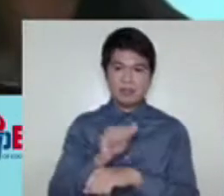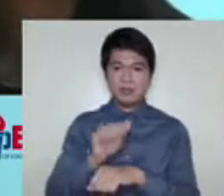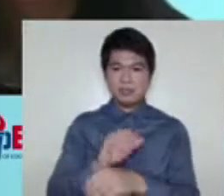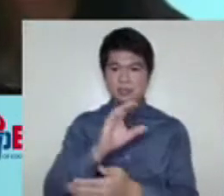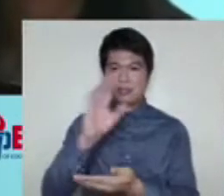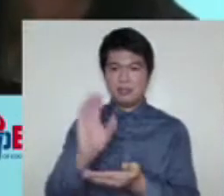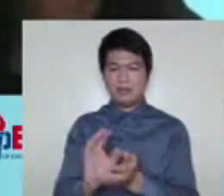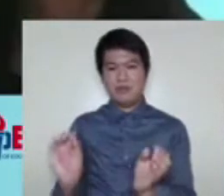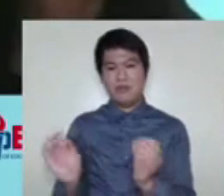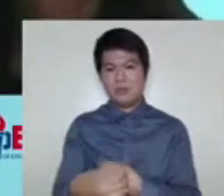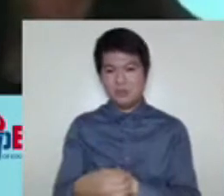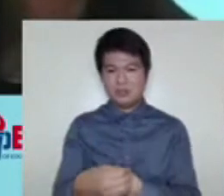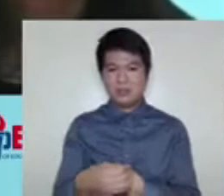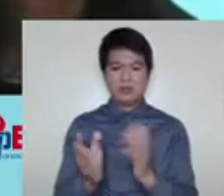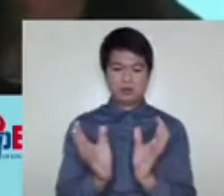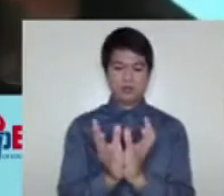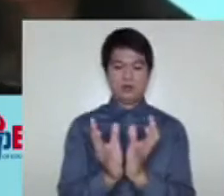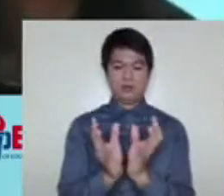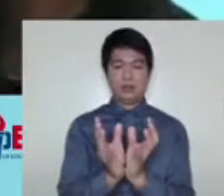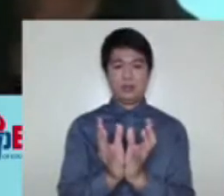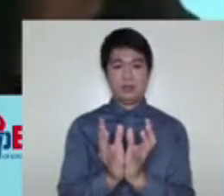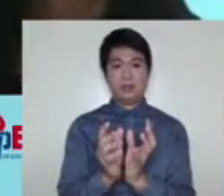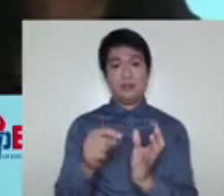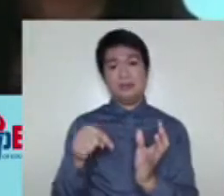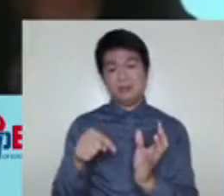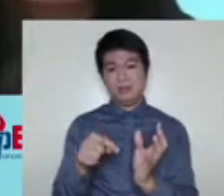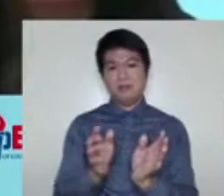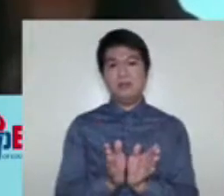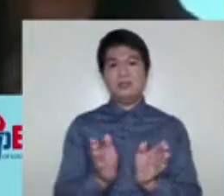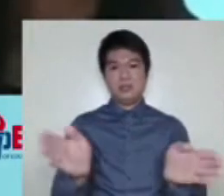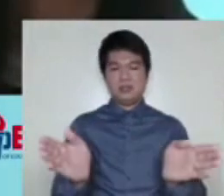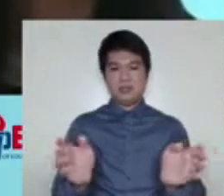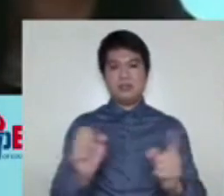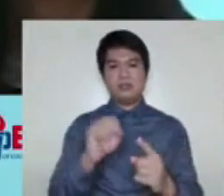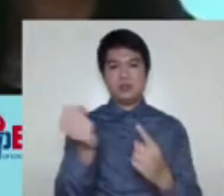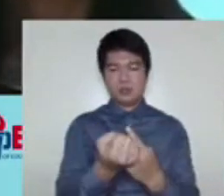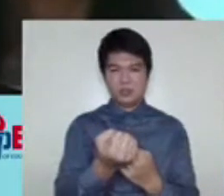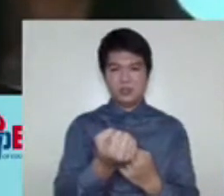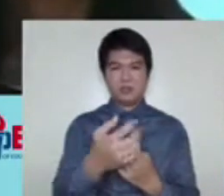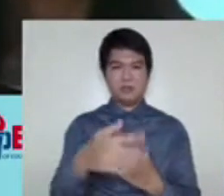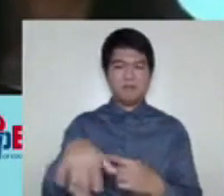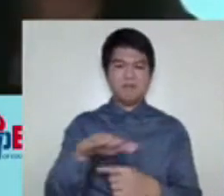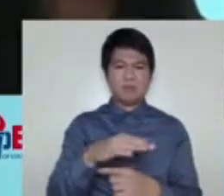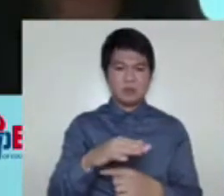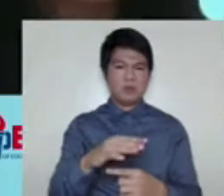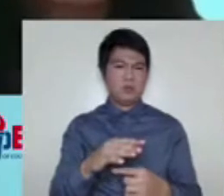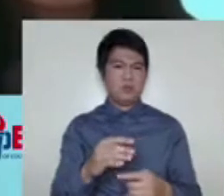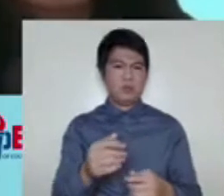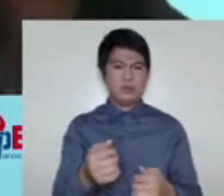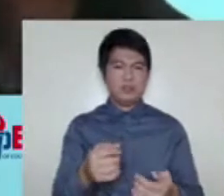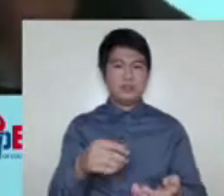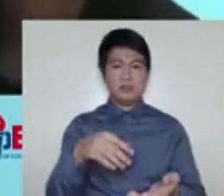community context, this refers to the general situation and circumstances in which learners learn from